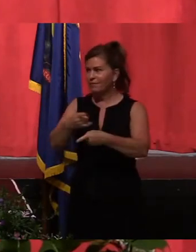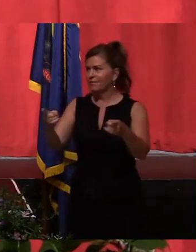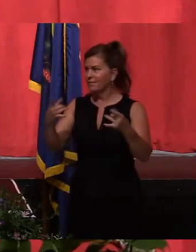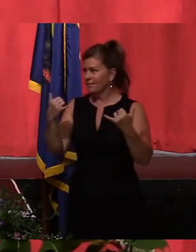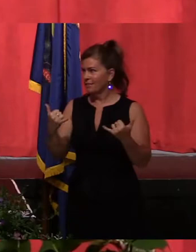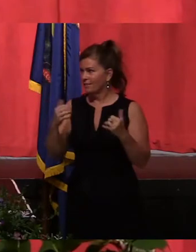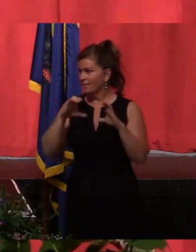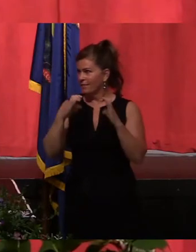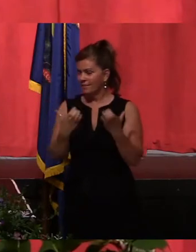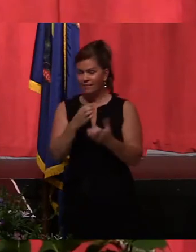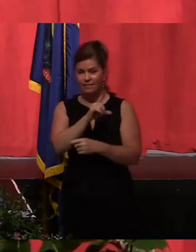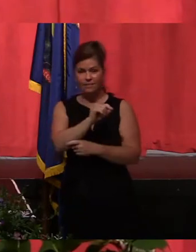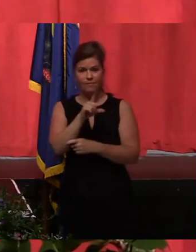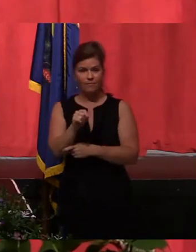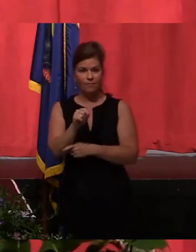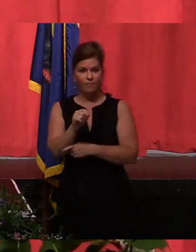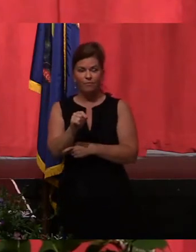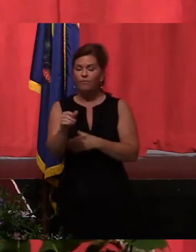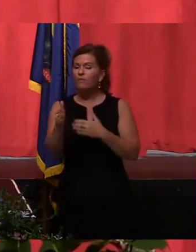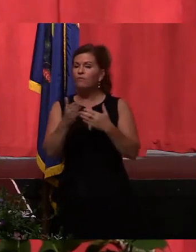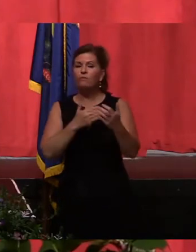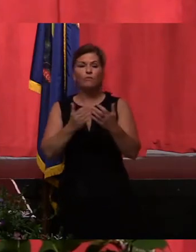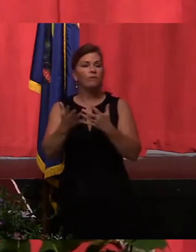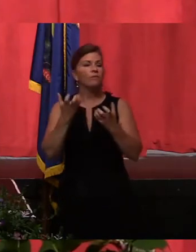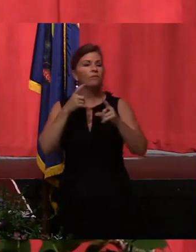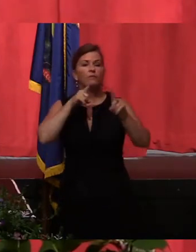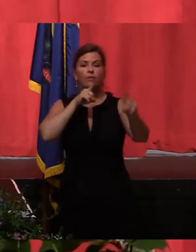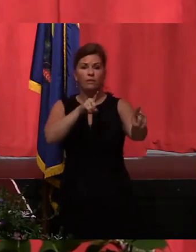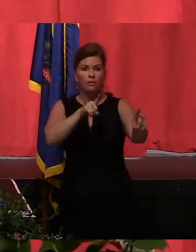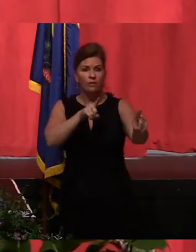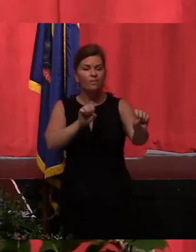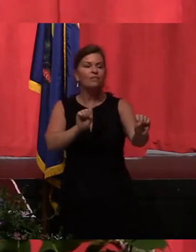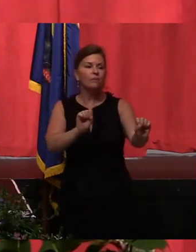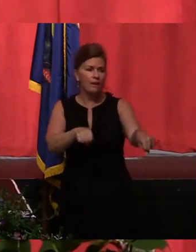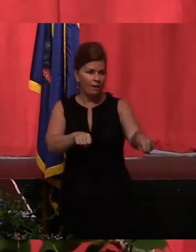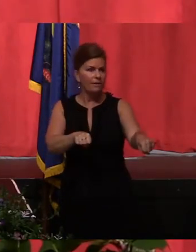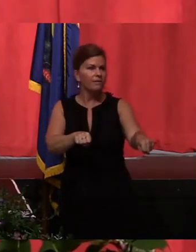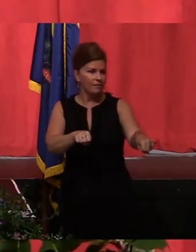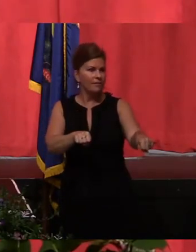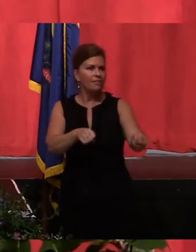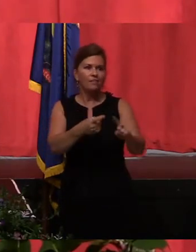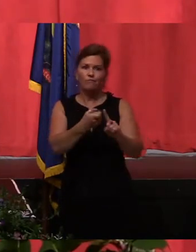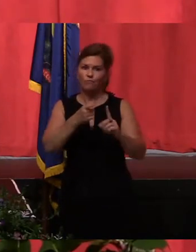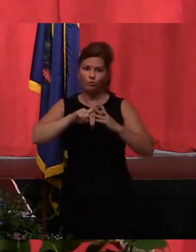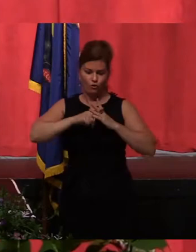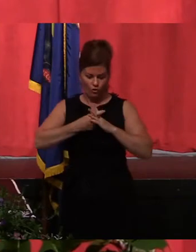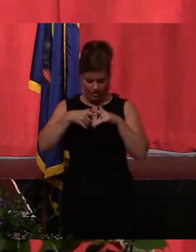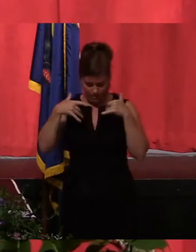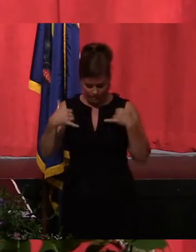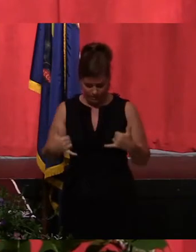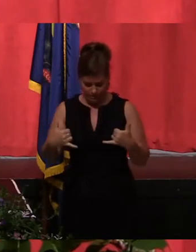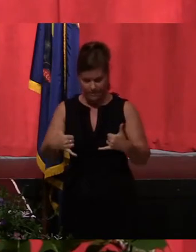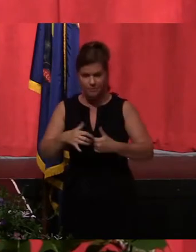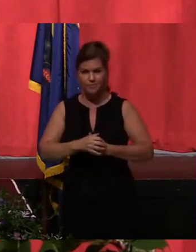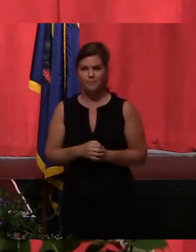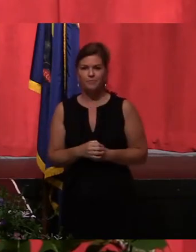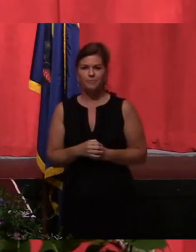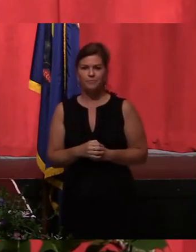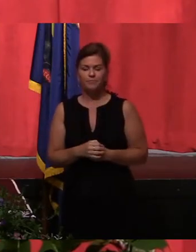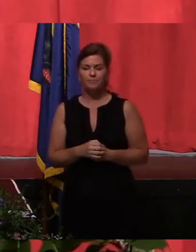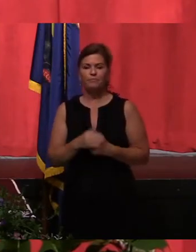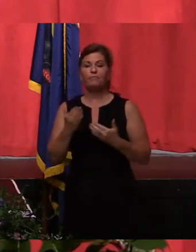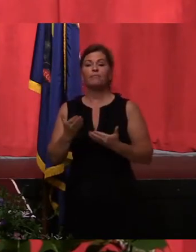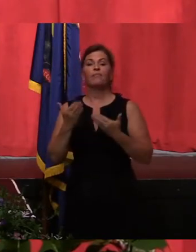of 2020, wherever you want to go in life, you can get there from right here. I offer